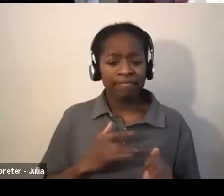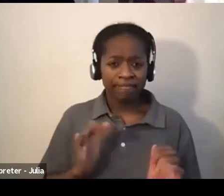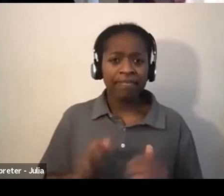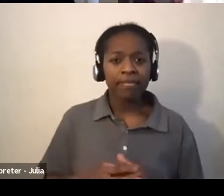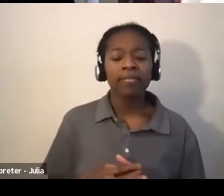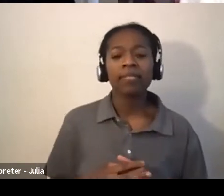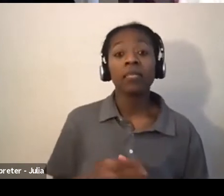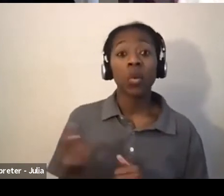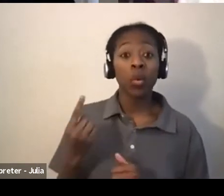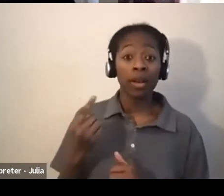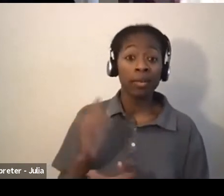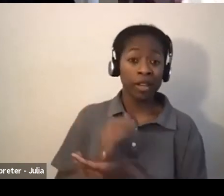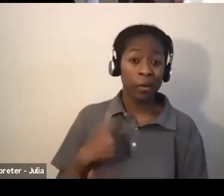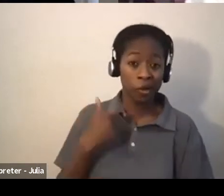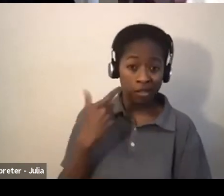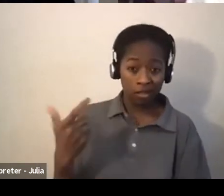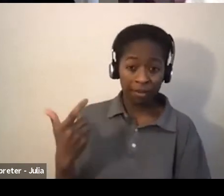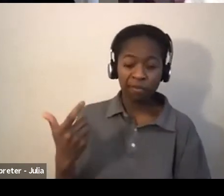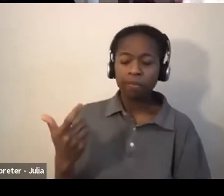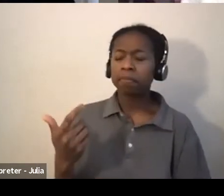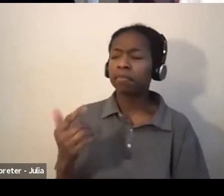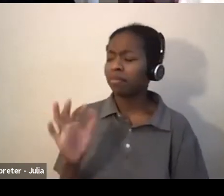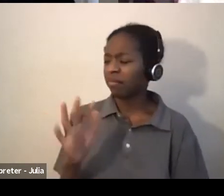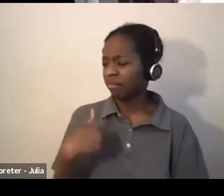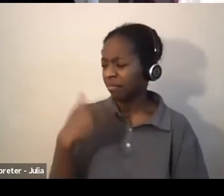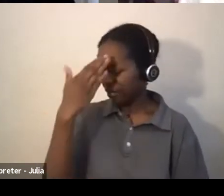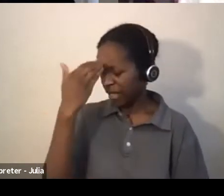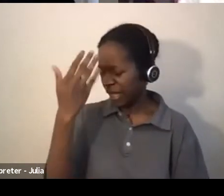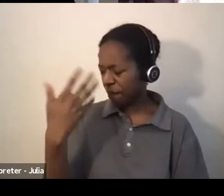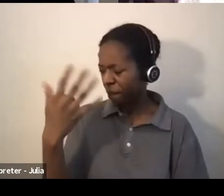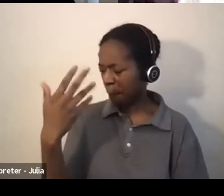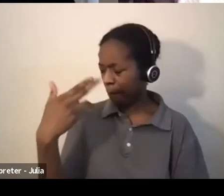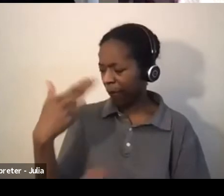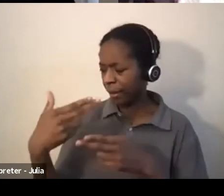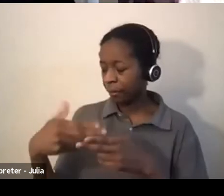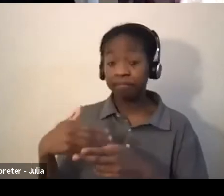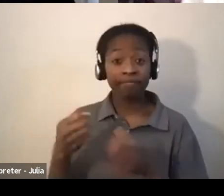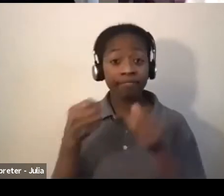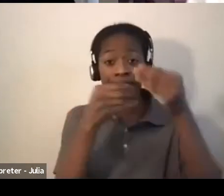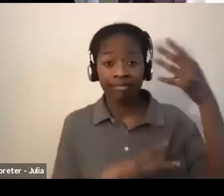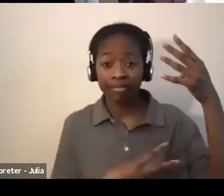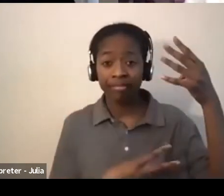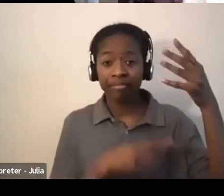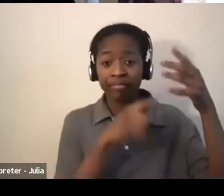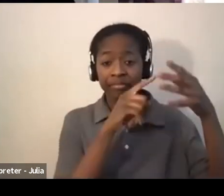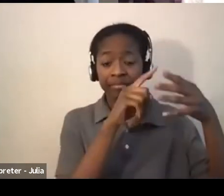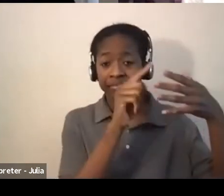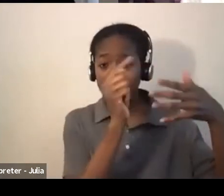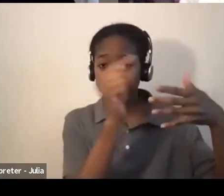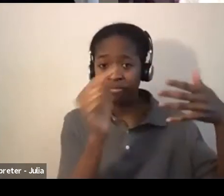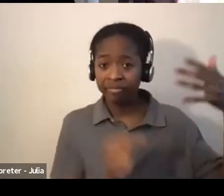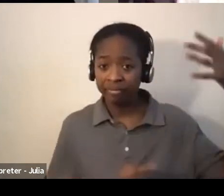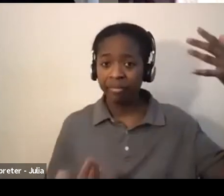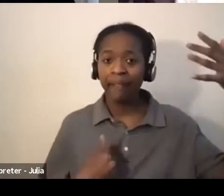There was one film I saw, and it was kind of like, I forgot what it was. There's so many films, guys. I can't even remember all of them. There was one